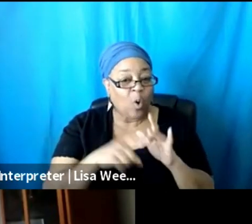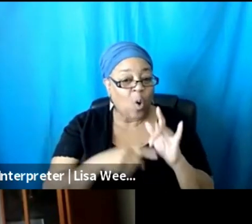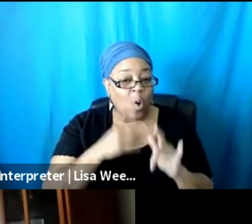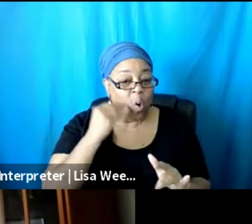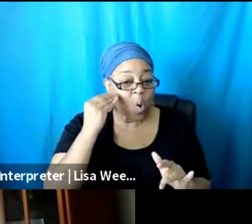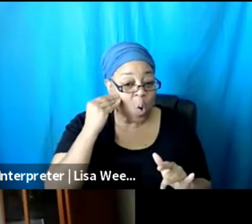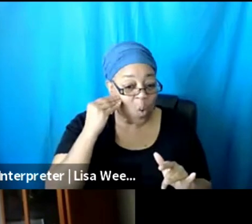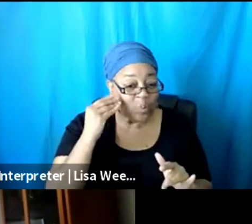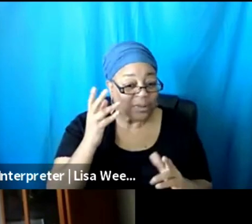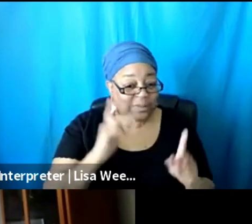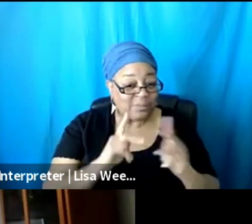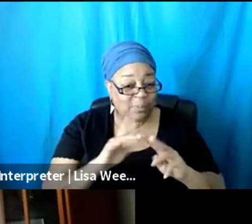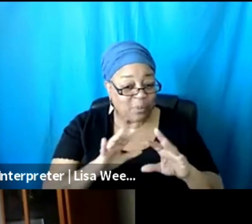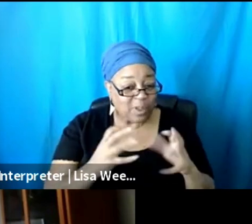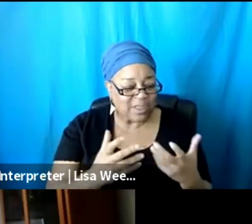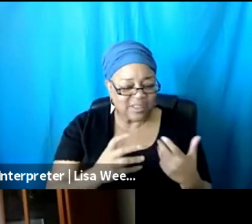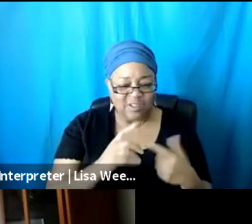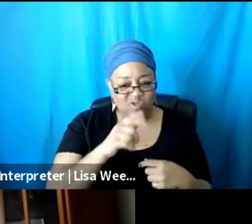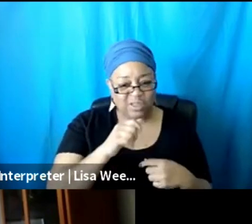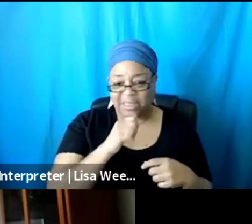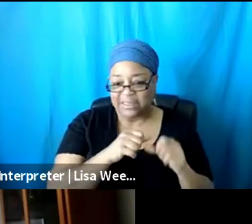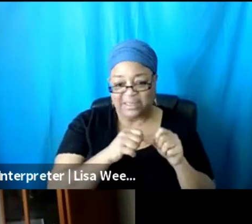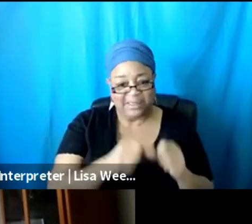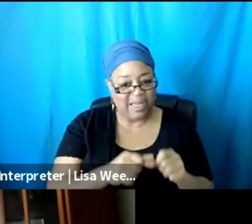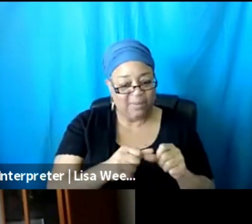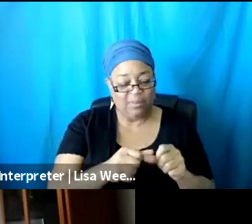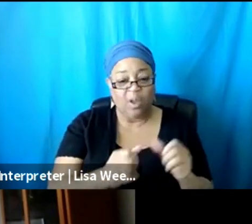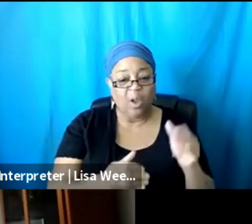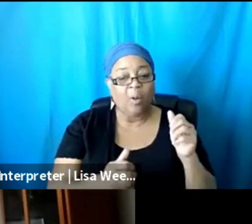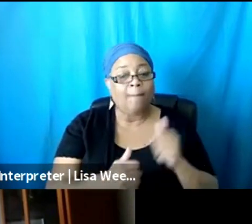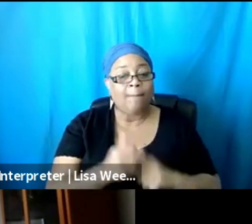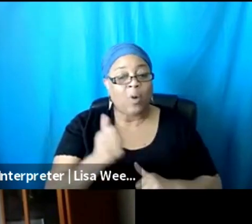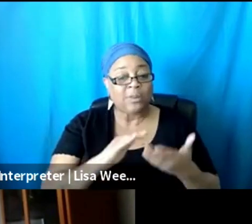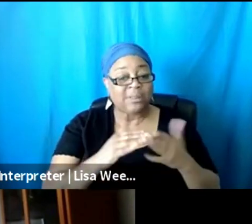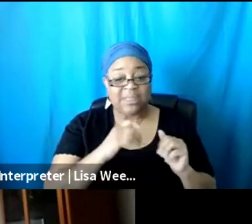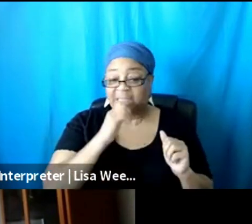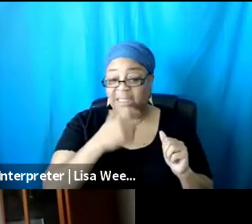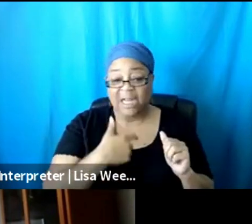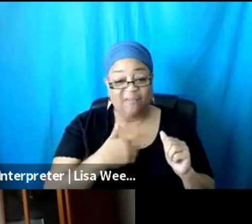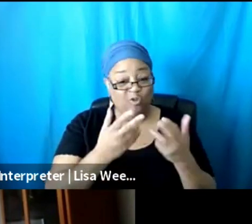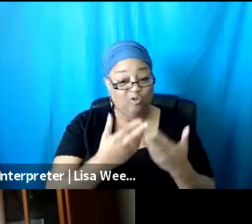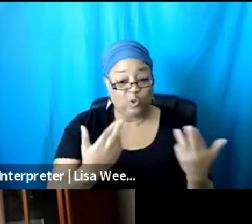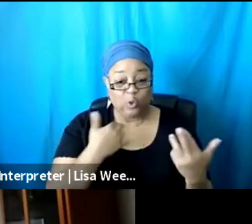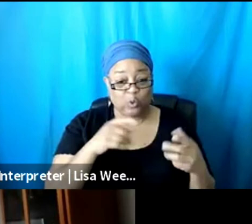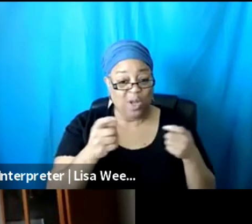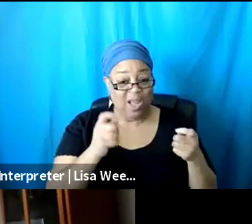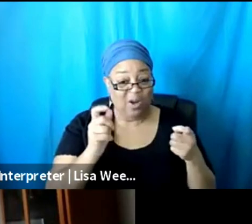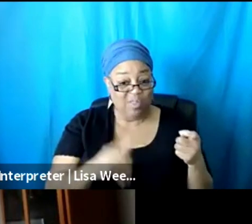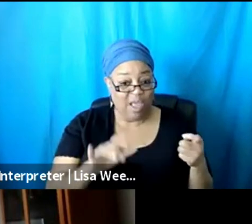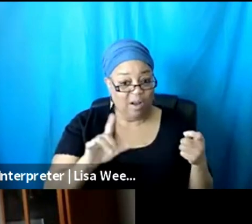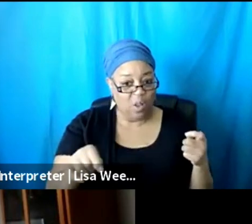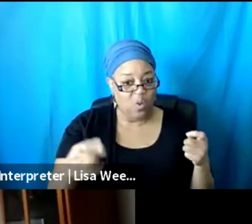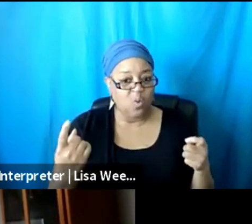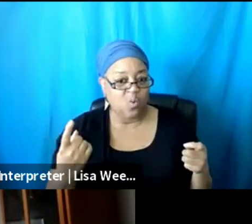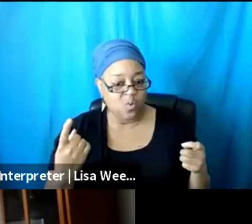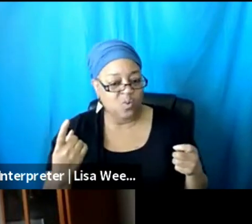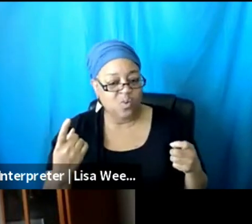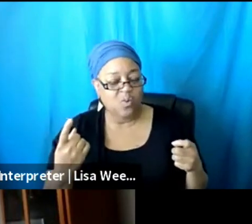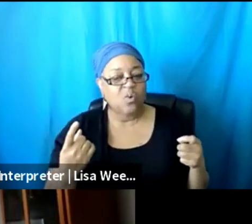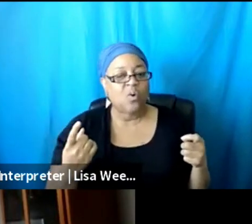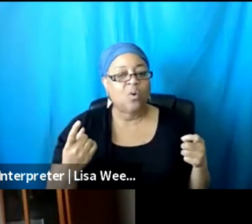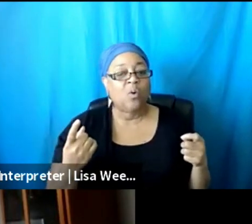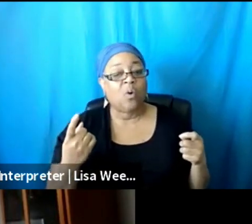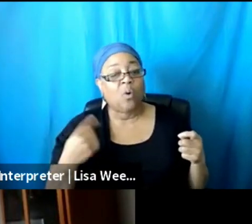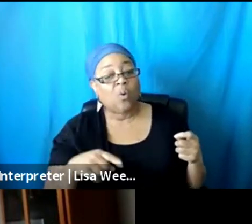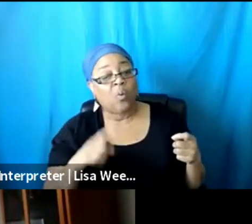be sustainable. And I think most cities did not have the resources to handle this on their own. What we